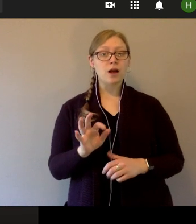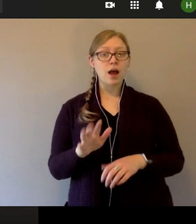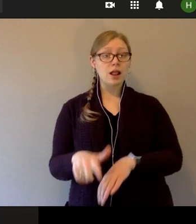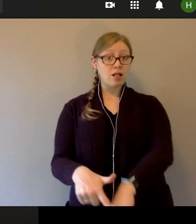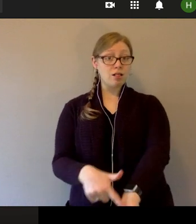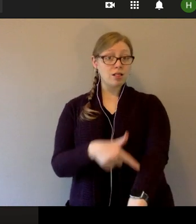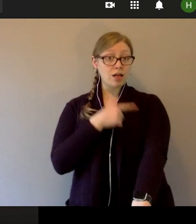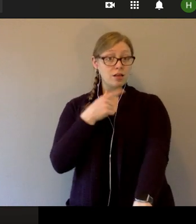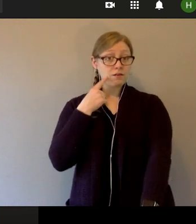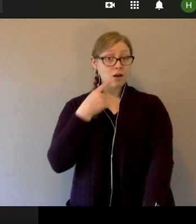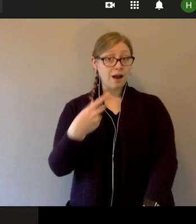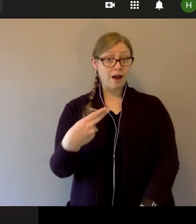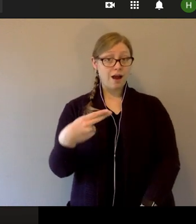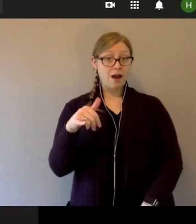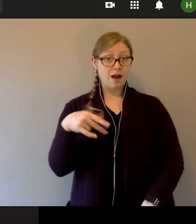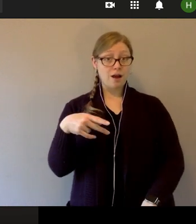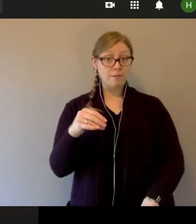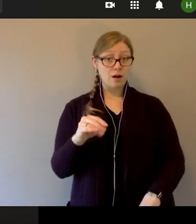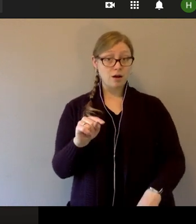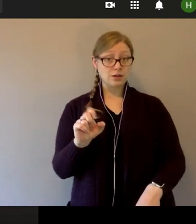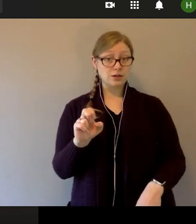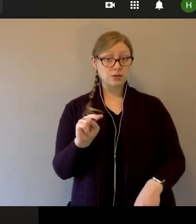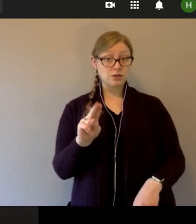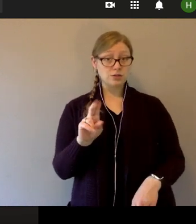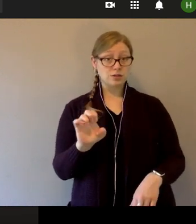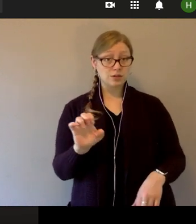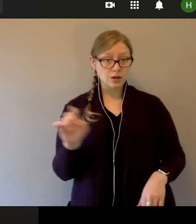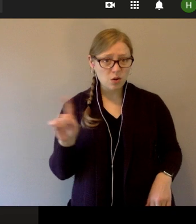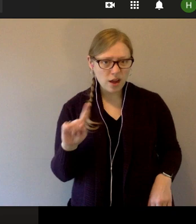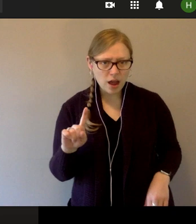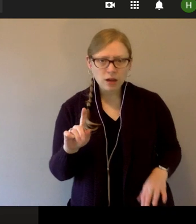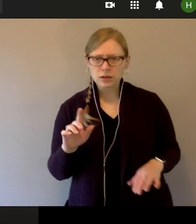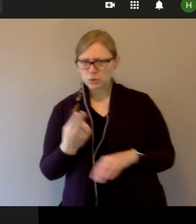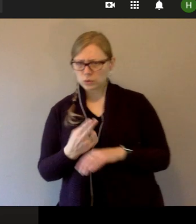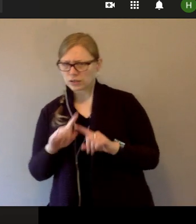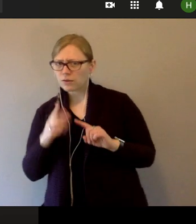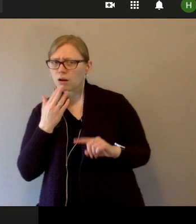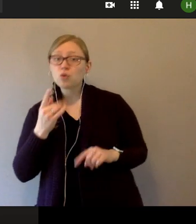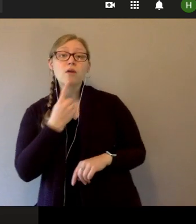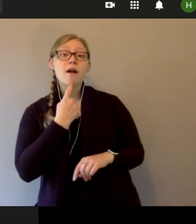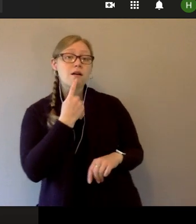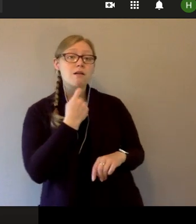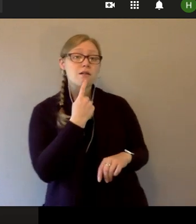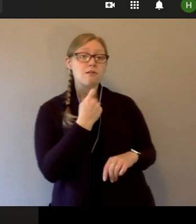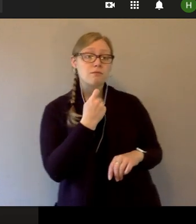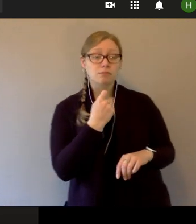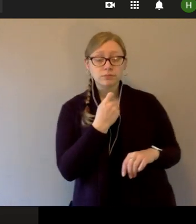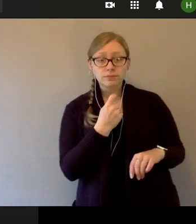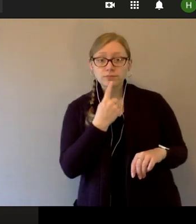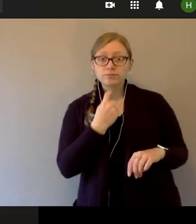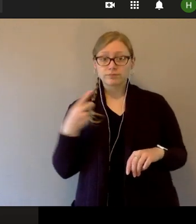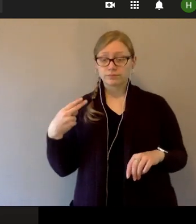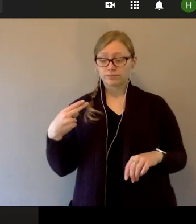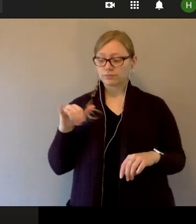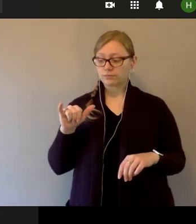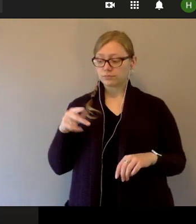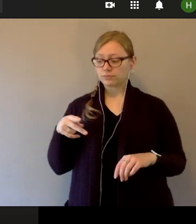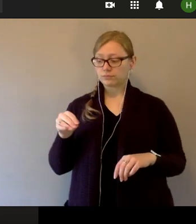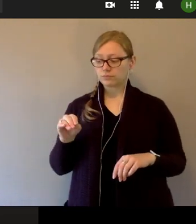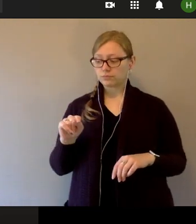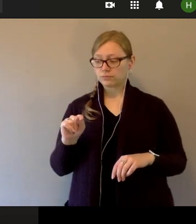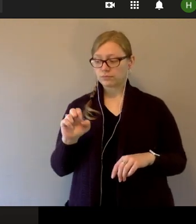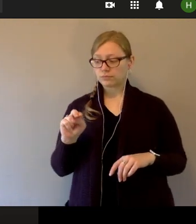So here is our hypotenuse. Let's use a different color. Let's use red. So there's my hypotenuse. I can see that I